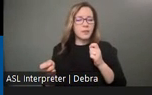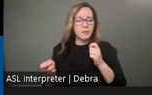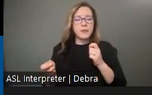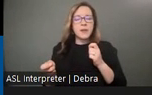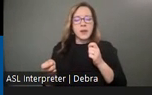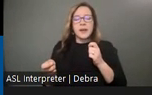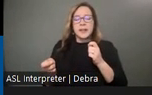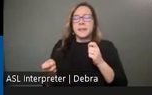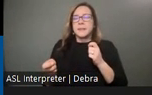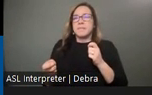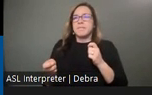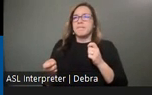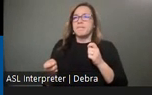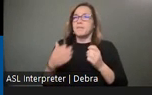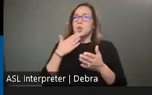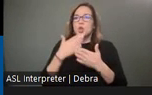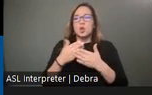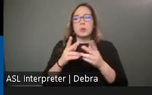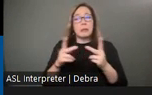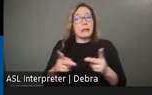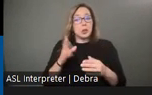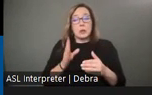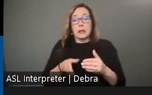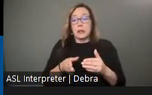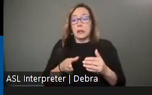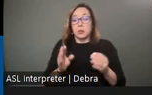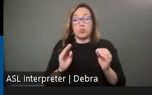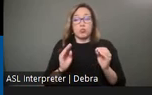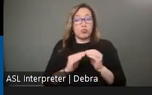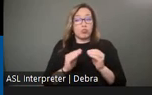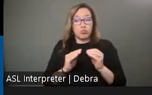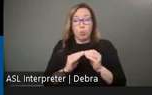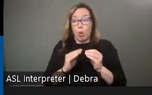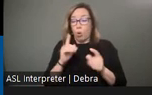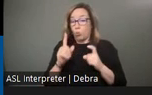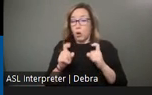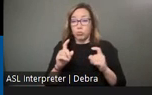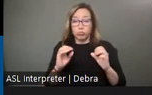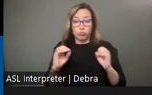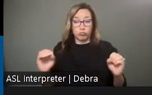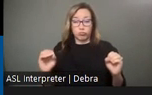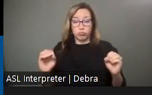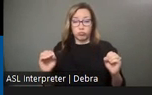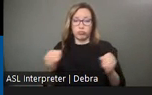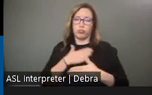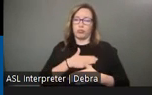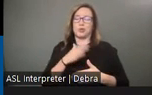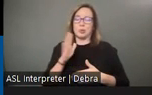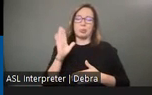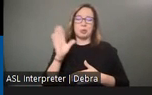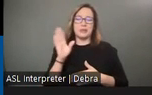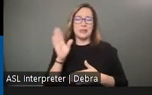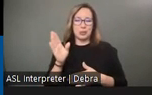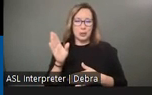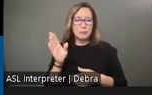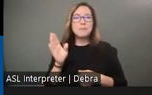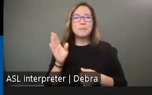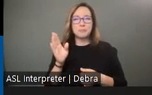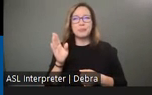good place to end, as I do not see any further questions. And again, appreciate your presentation